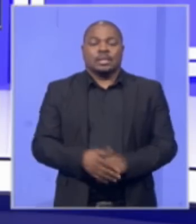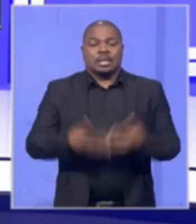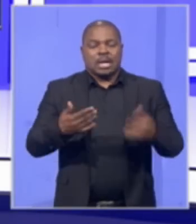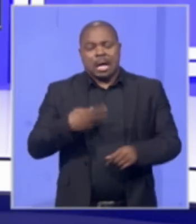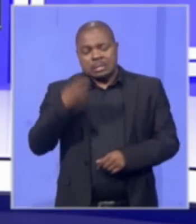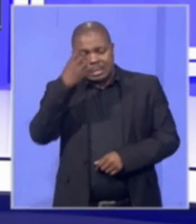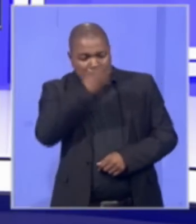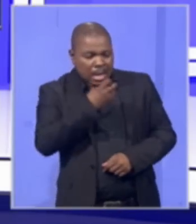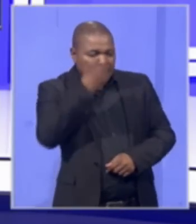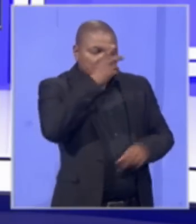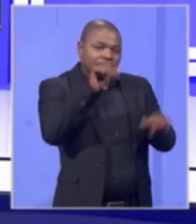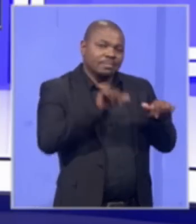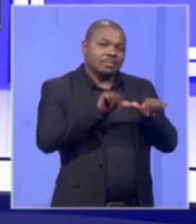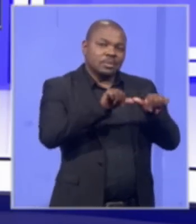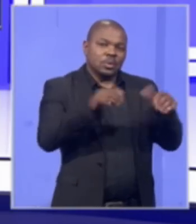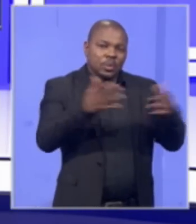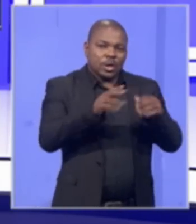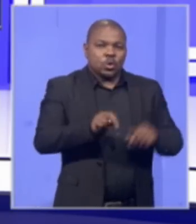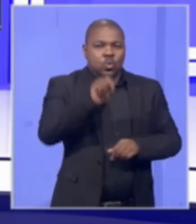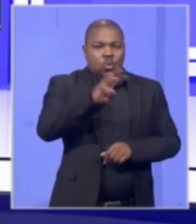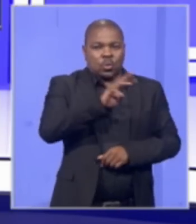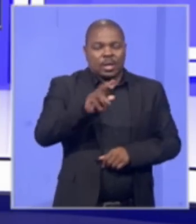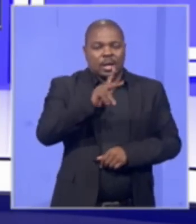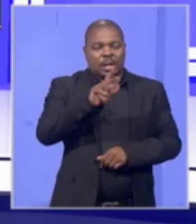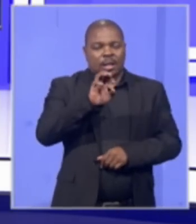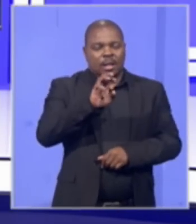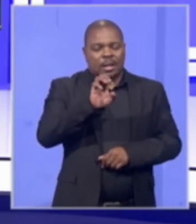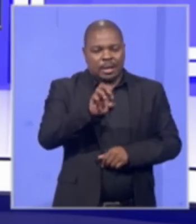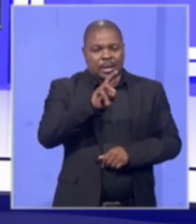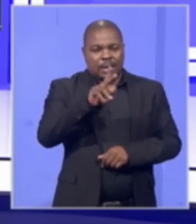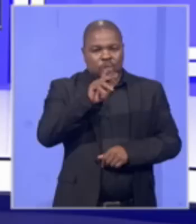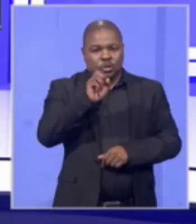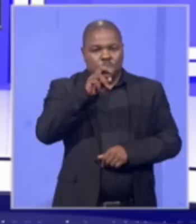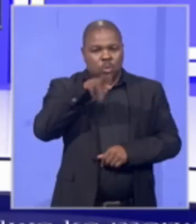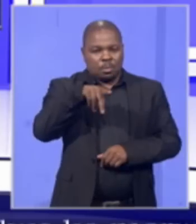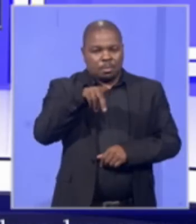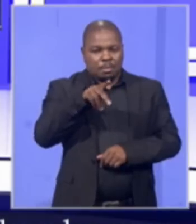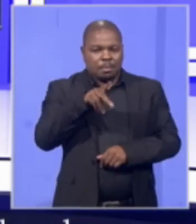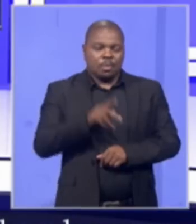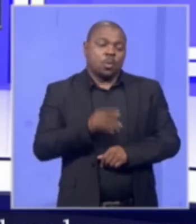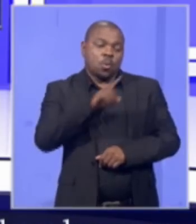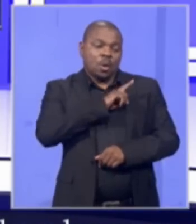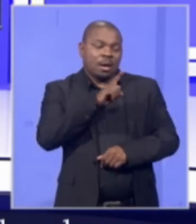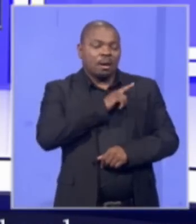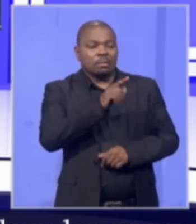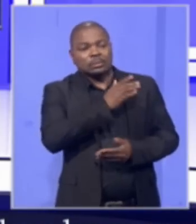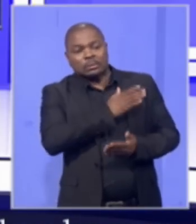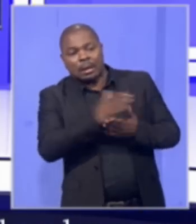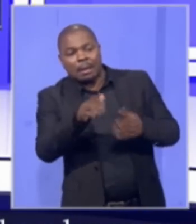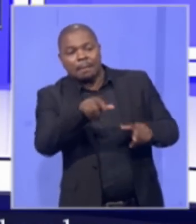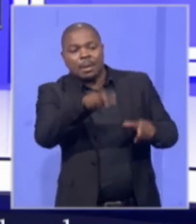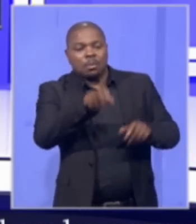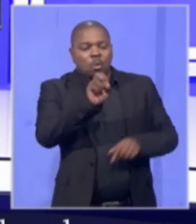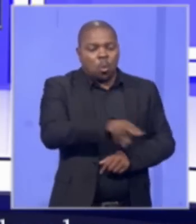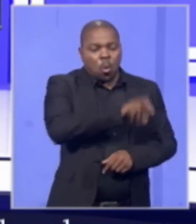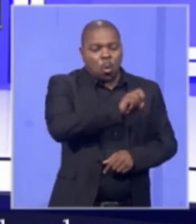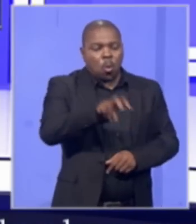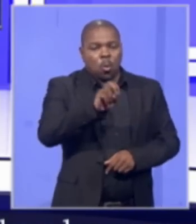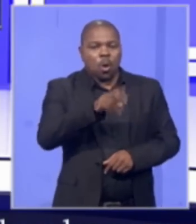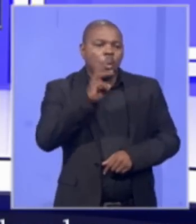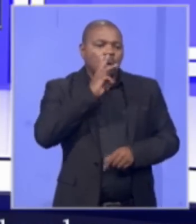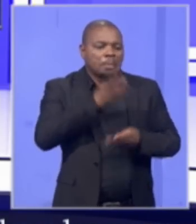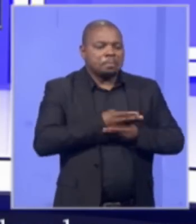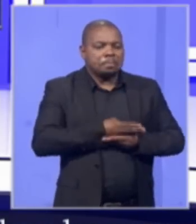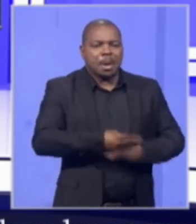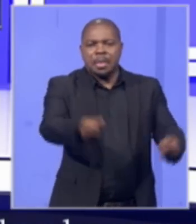Letsholo patlo kwa Klerksdorp kwa profenseng ya Northwest le tsweletse morago ga gore dipalopalo tse di sa netefadiwang tsa batsamaya ka dinao di